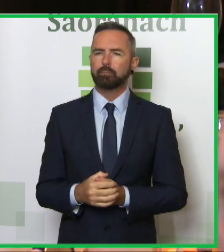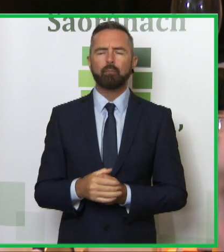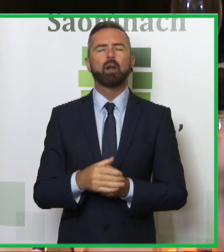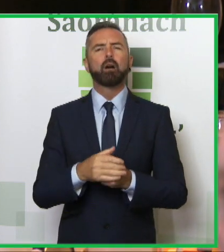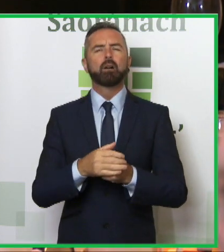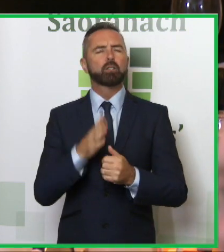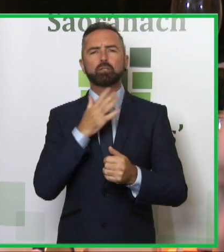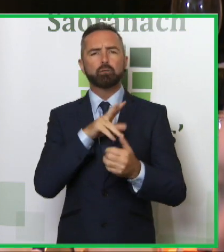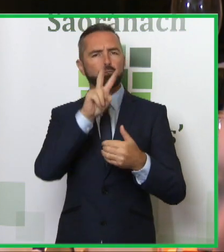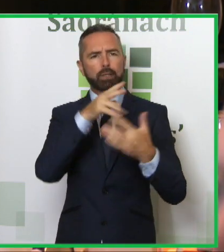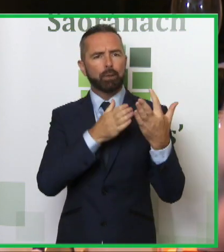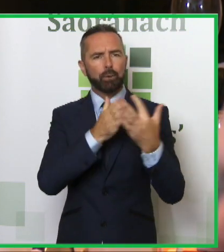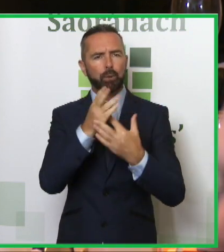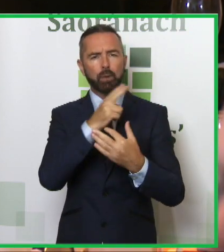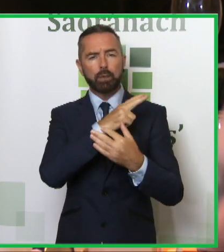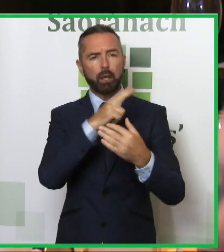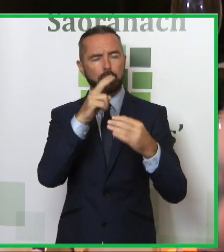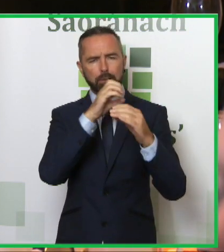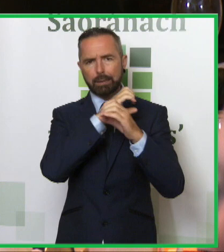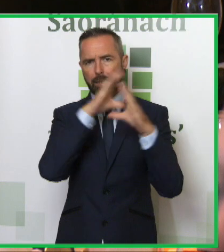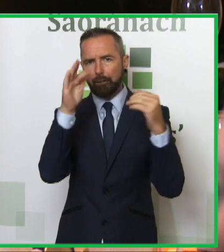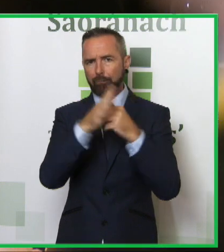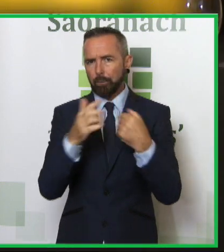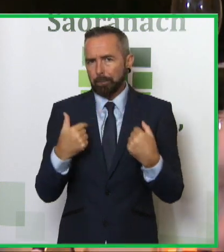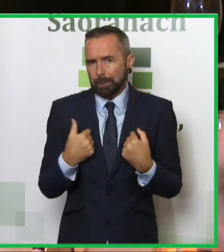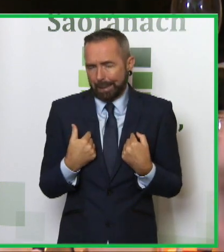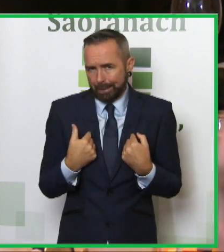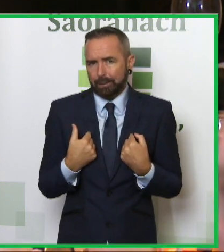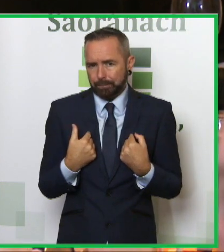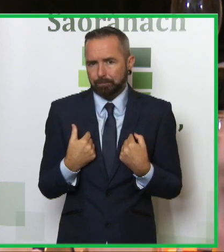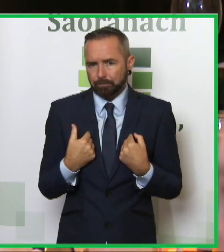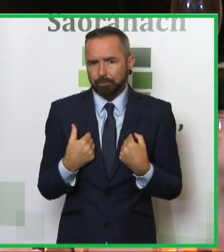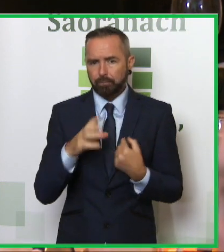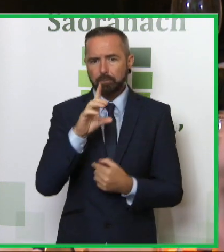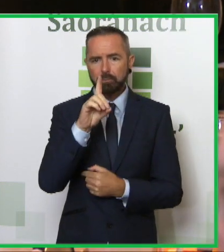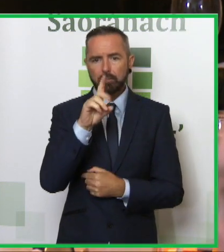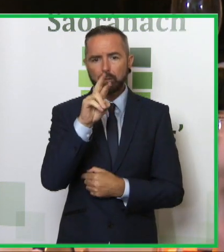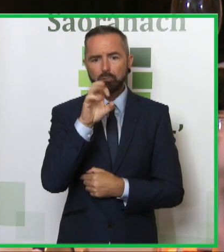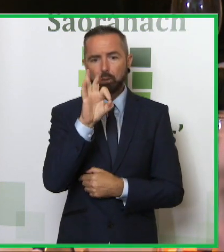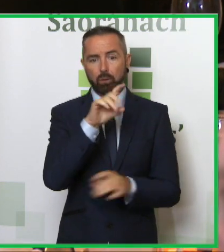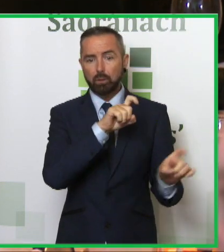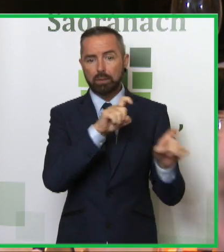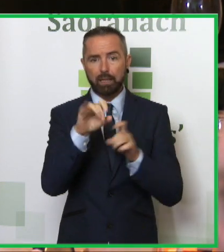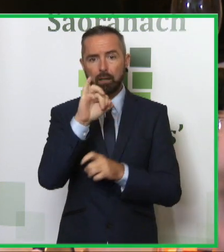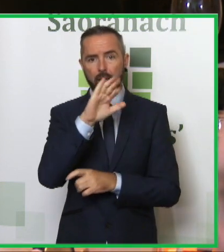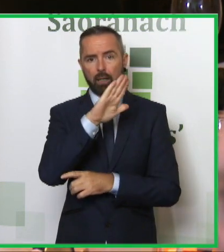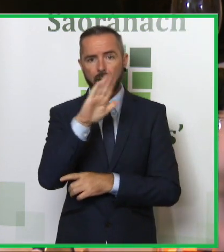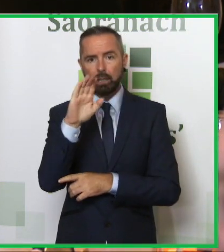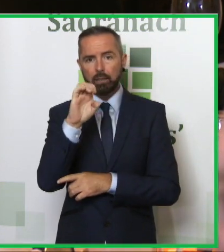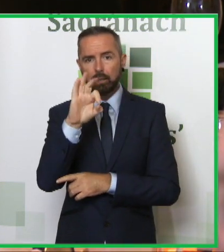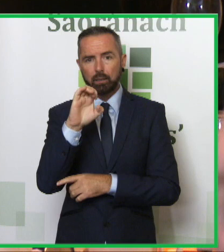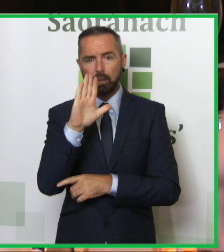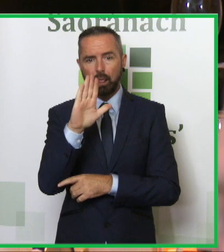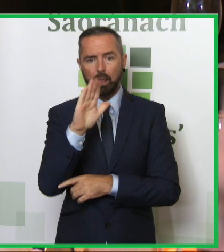is not conclusive or explicit enough for me in that the drugs remain illegal, and this would minimise